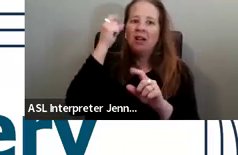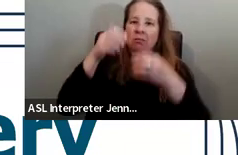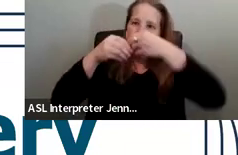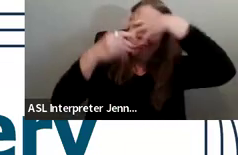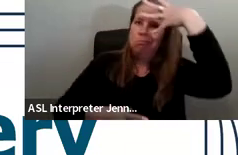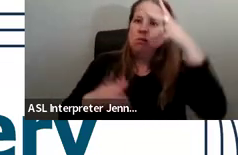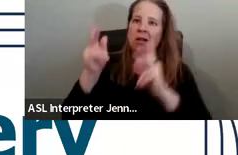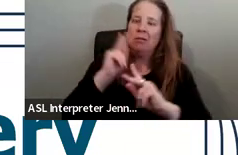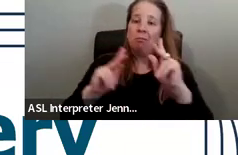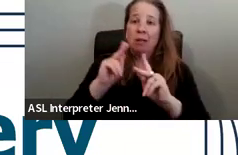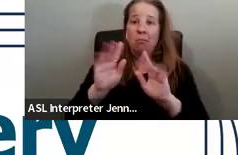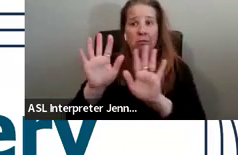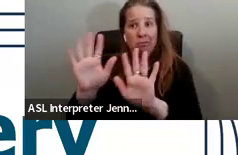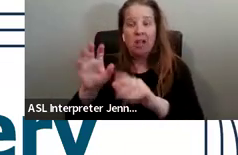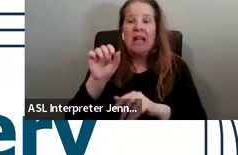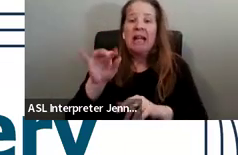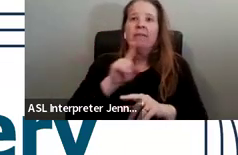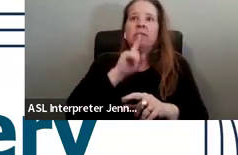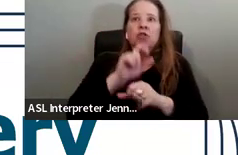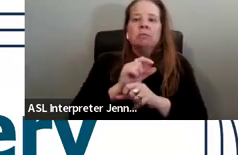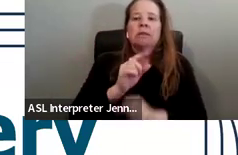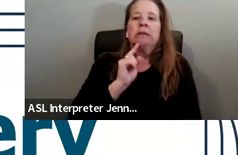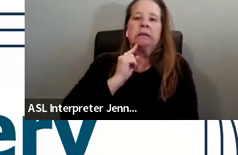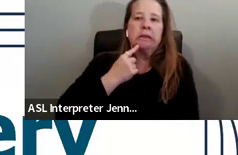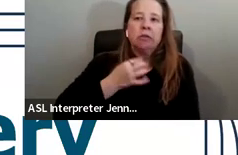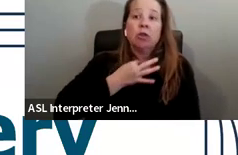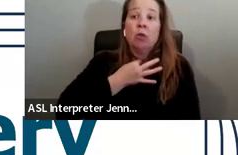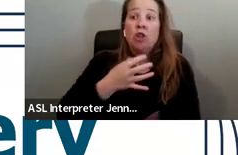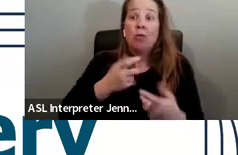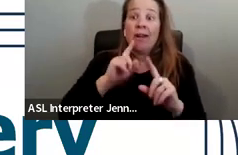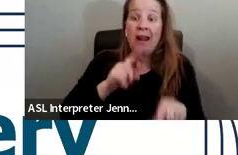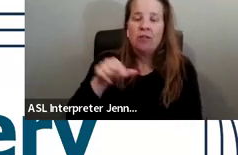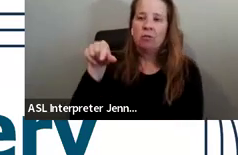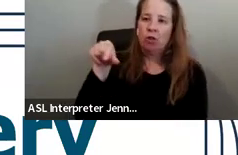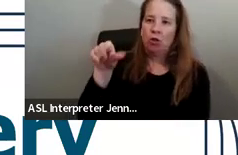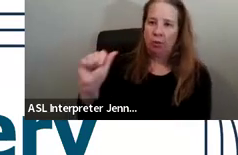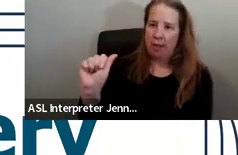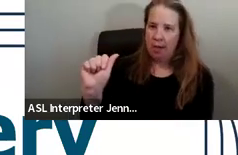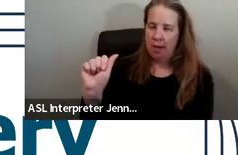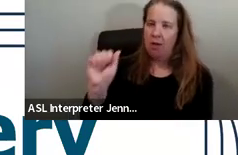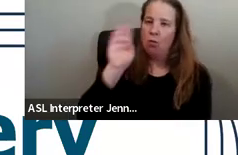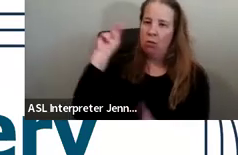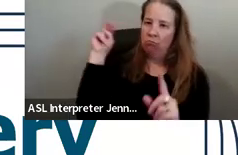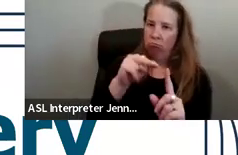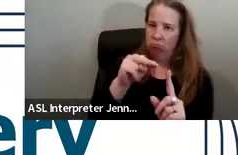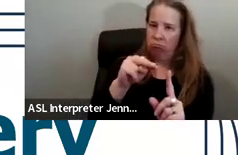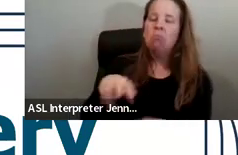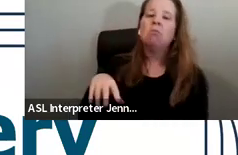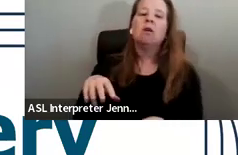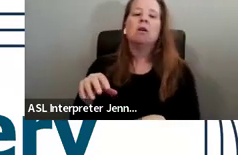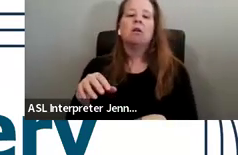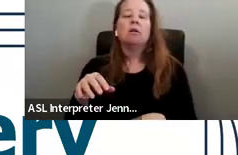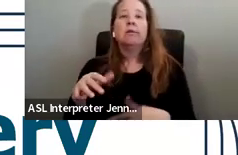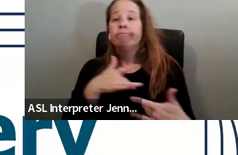and there's a chance of that getting lost. So if you really want your question being answered, please put it into the Q&A. If you have any questions, comments,